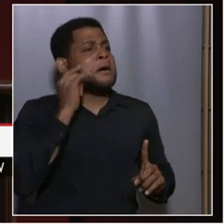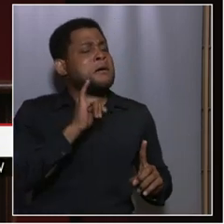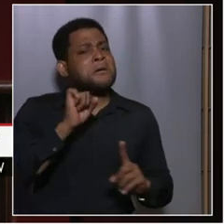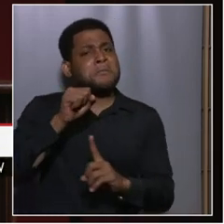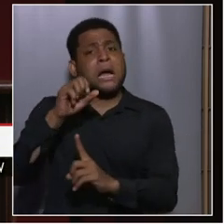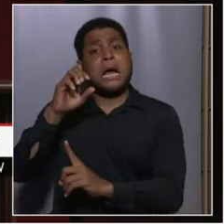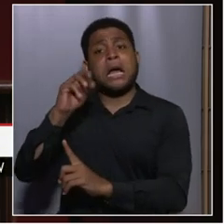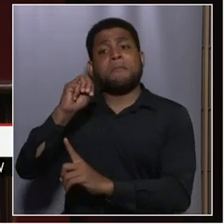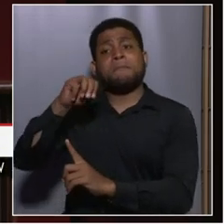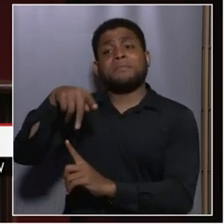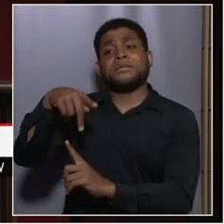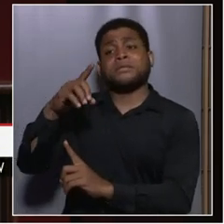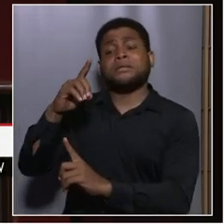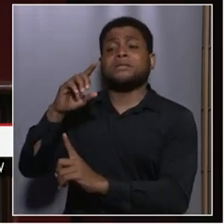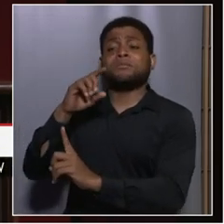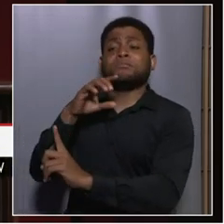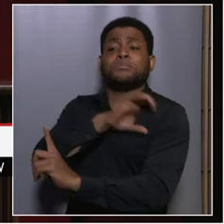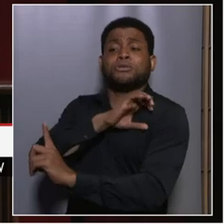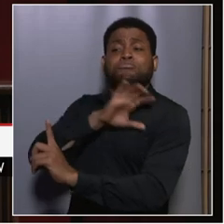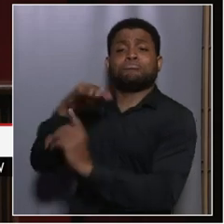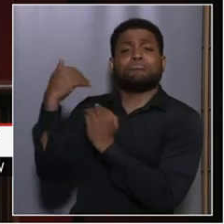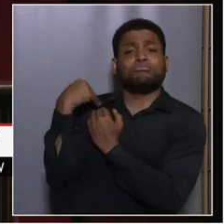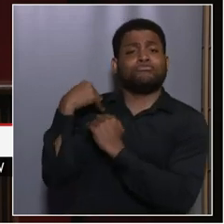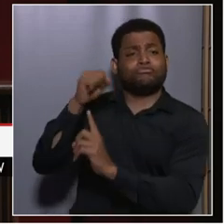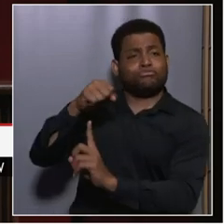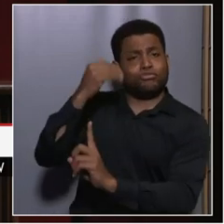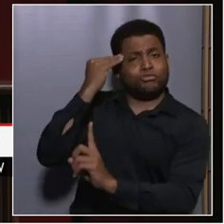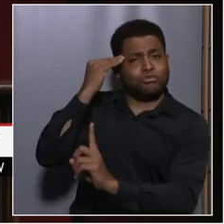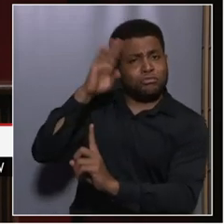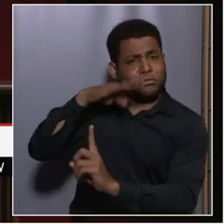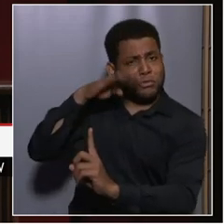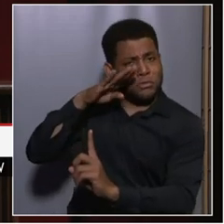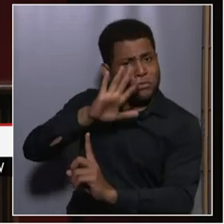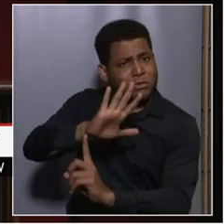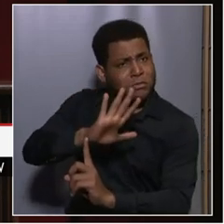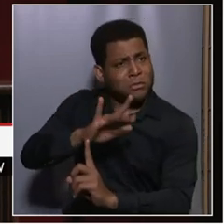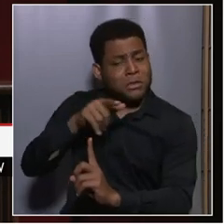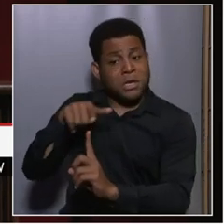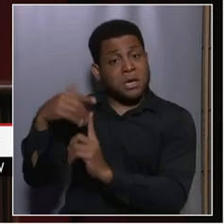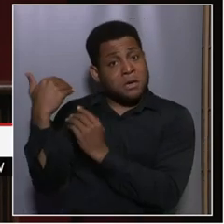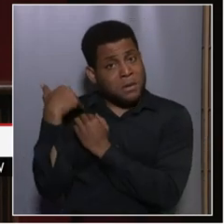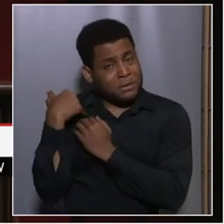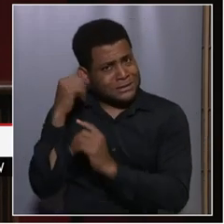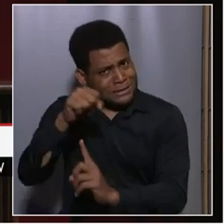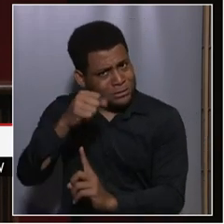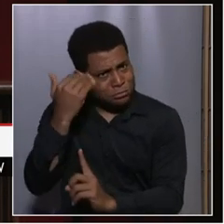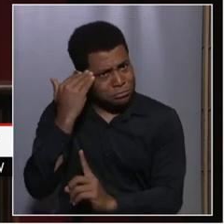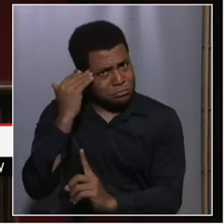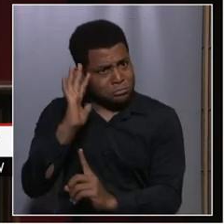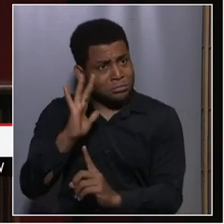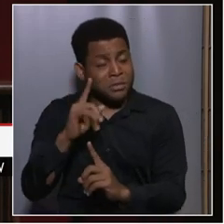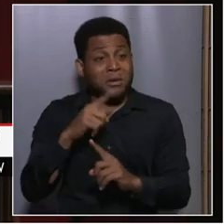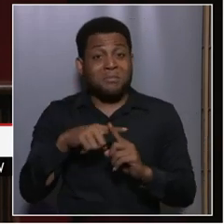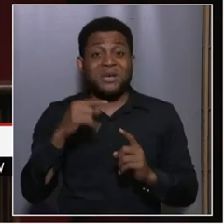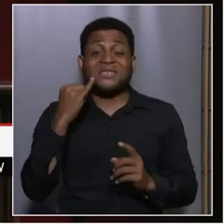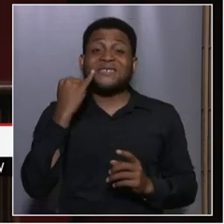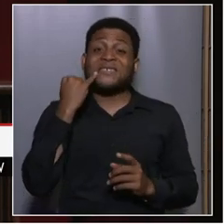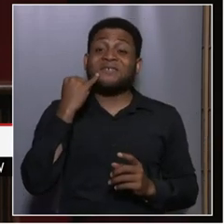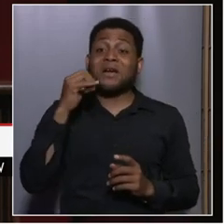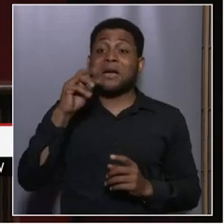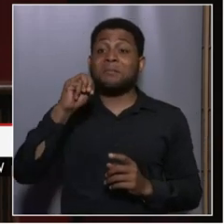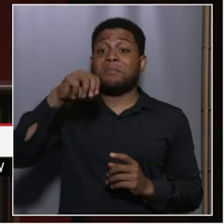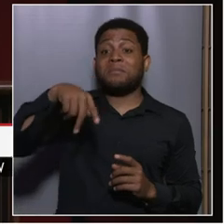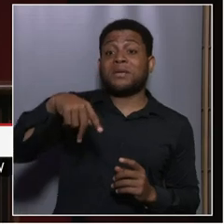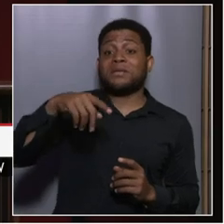to an extent. But by the time MPD is involved, we know that a lot of bad decisions have been made,